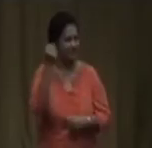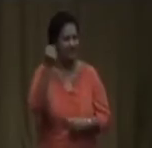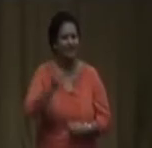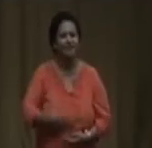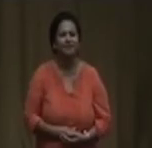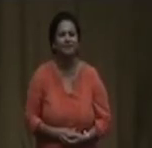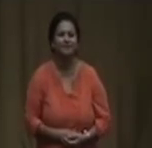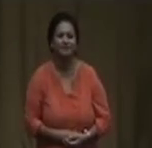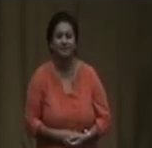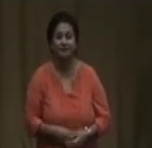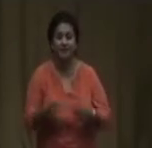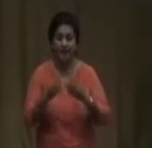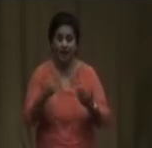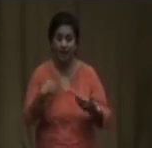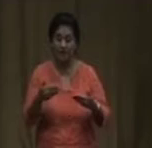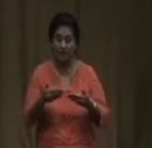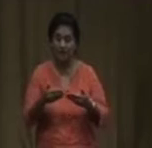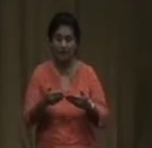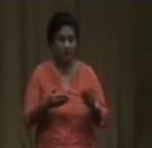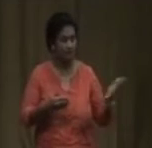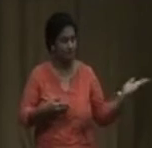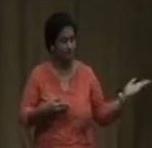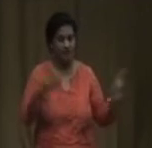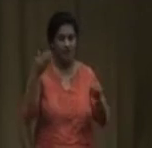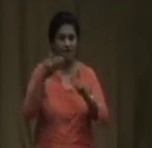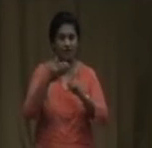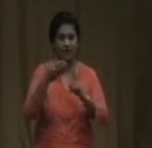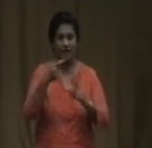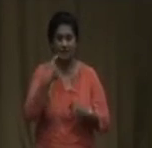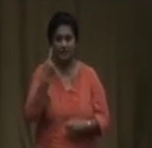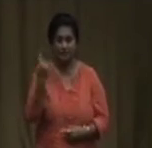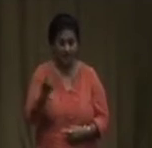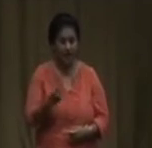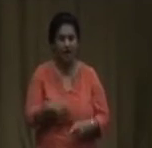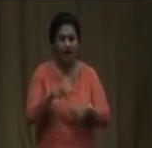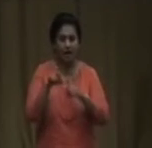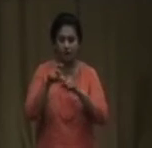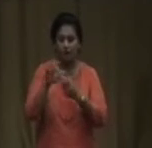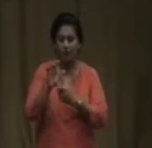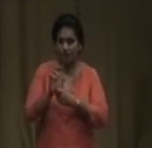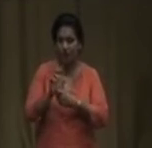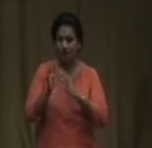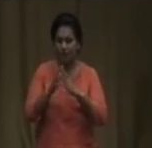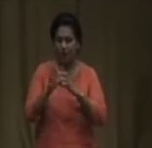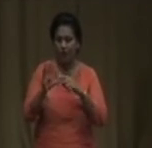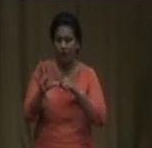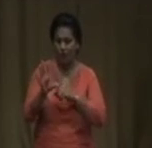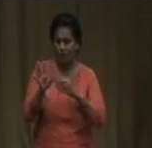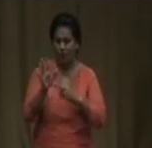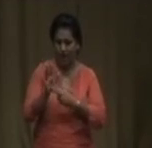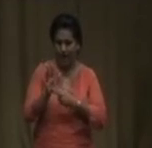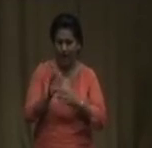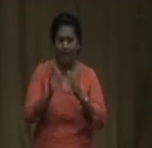It's now my pleasure to introduce the keynote speaker, and it's been mentioned, Dr. Wayne McIntosh is our speaker this year. Wayne